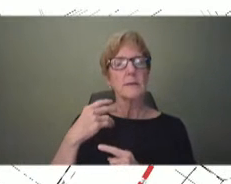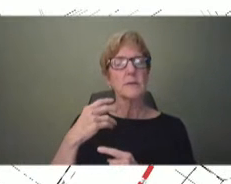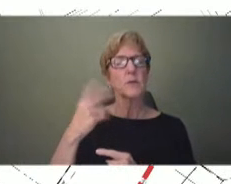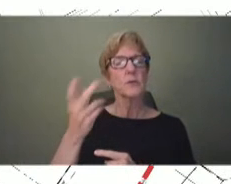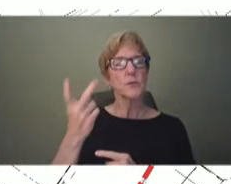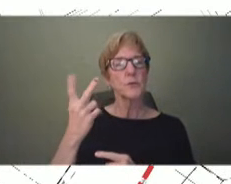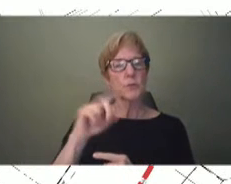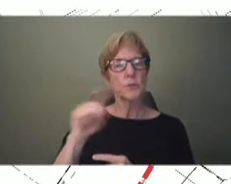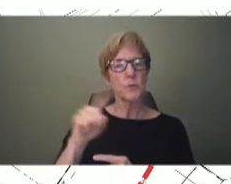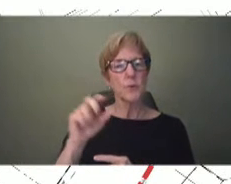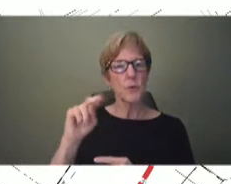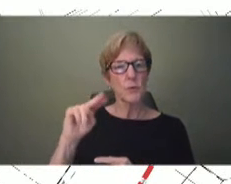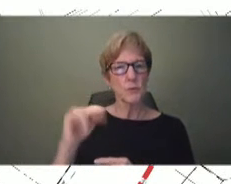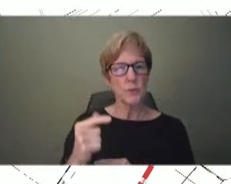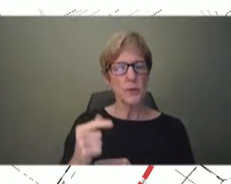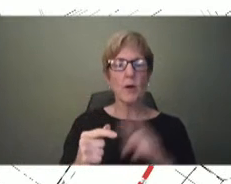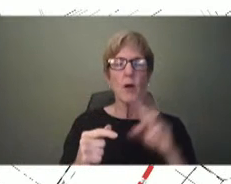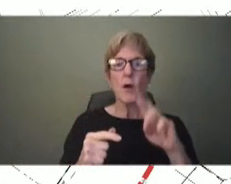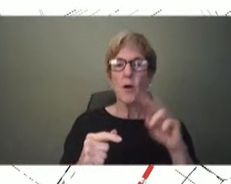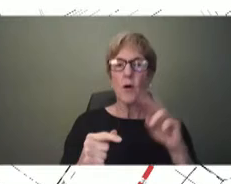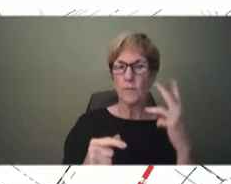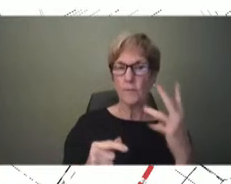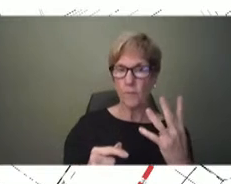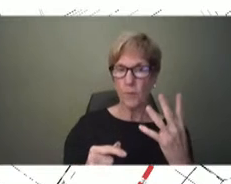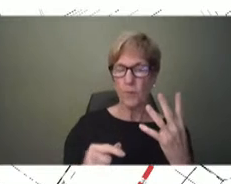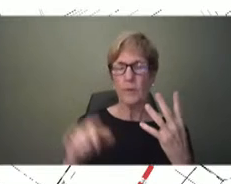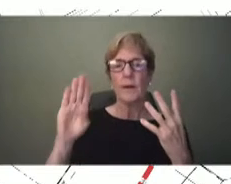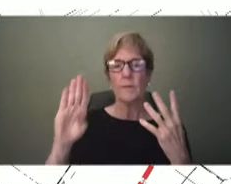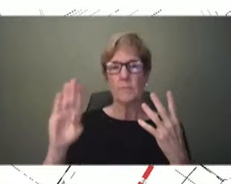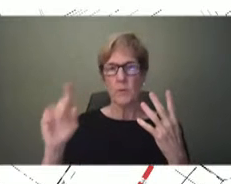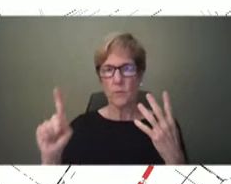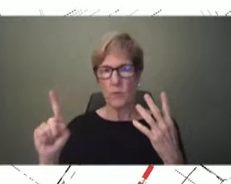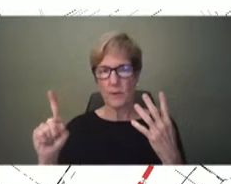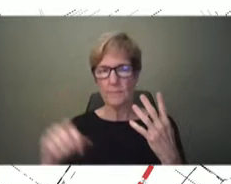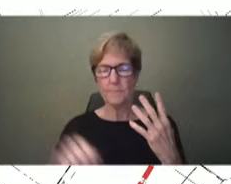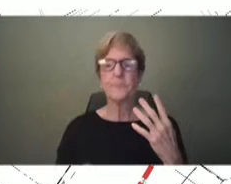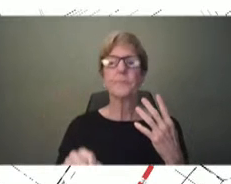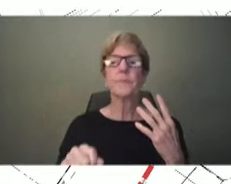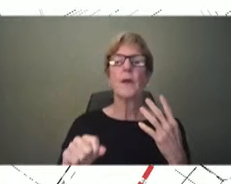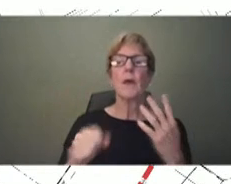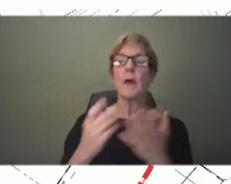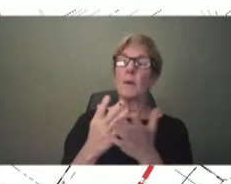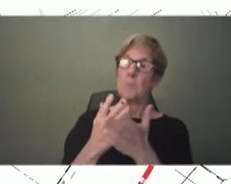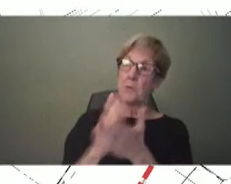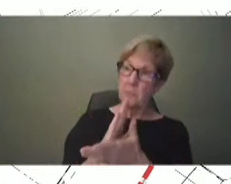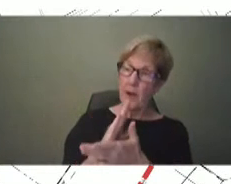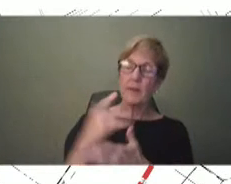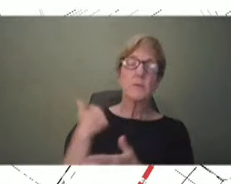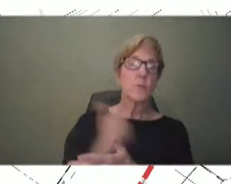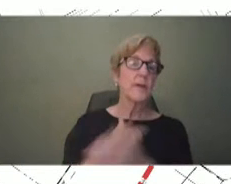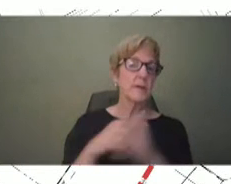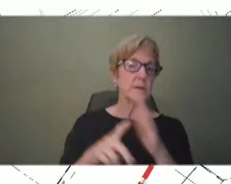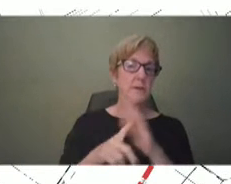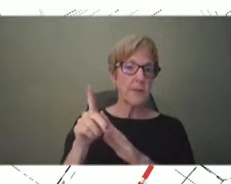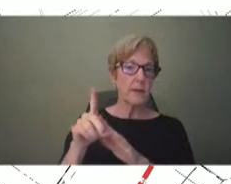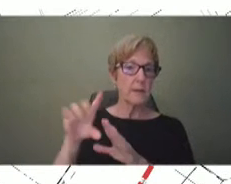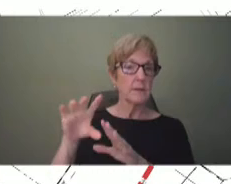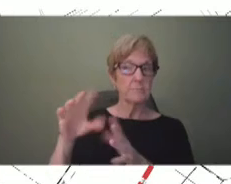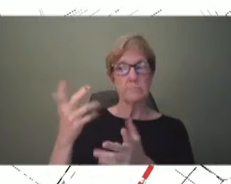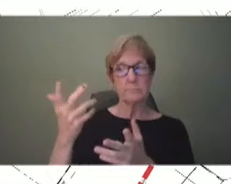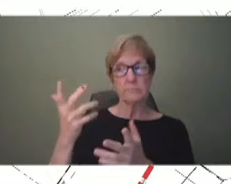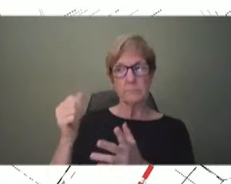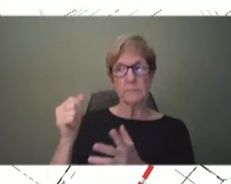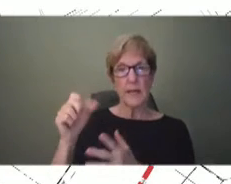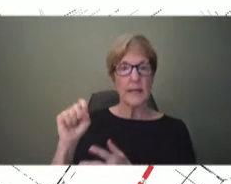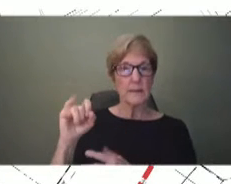R4 and B1 uh by right if we were to develop as this we could put in about